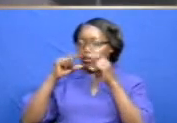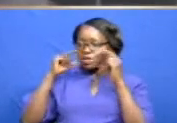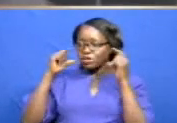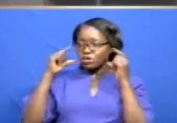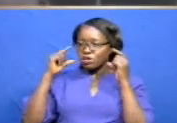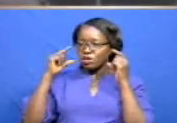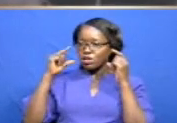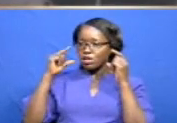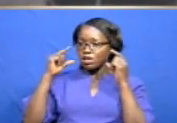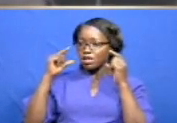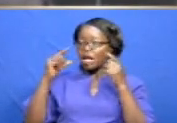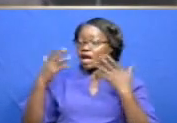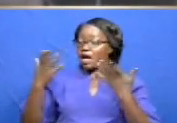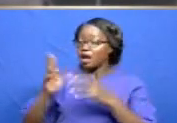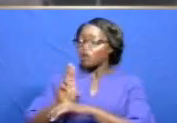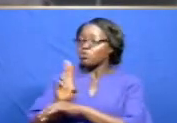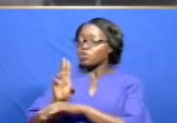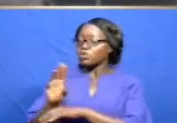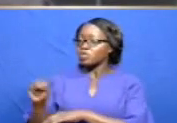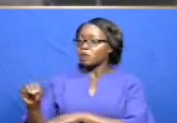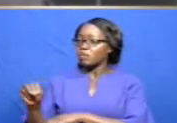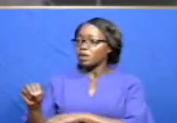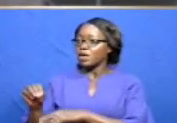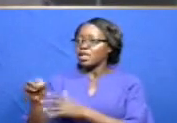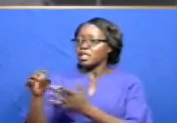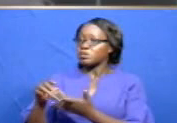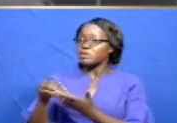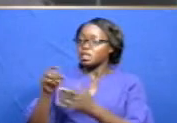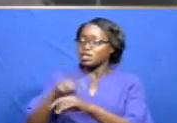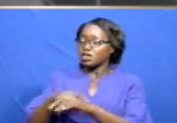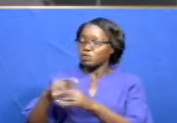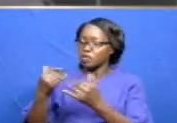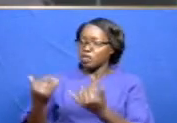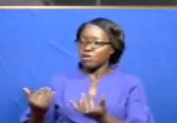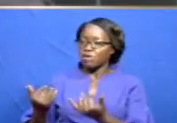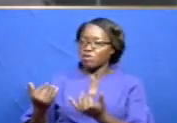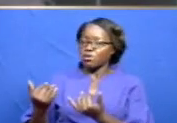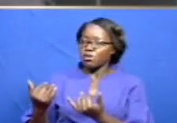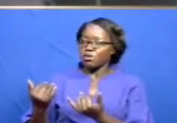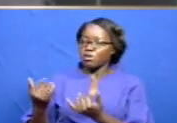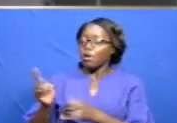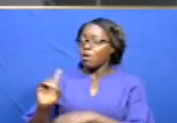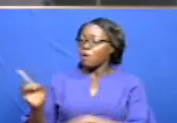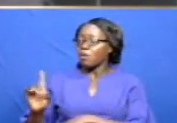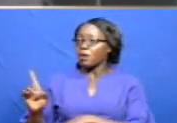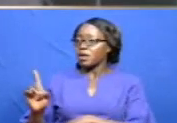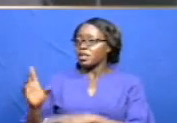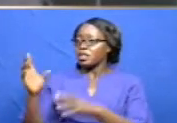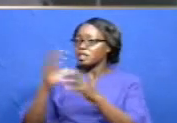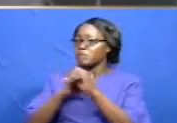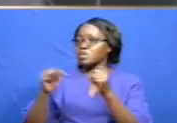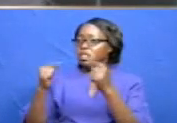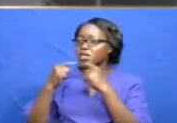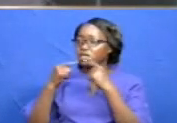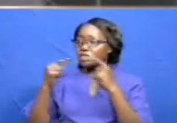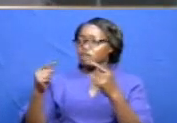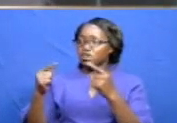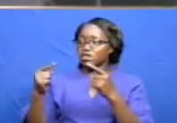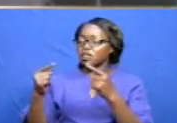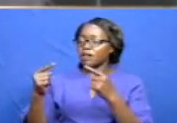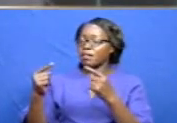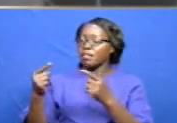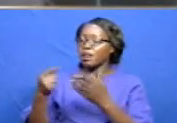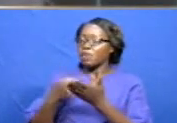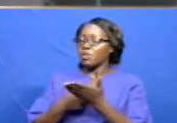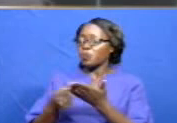masks, how you use them. And especially at this point in time when, you know, the president announced